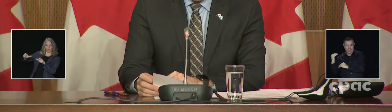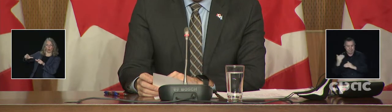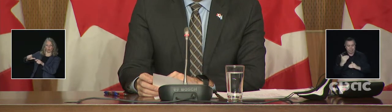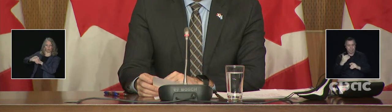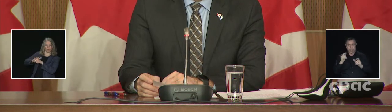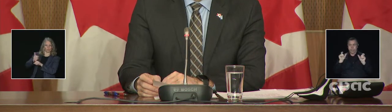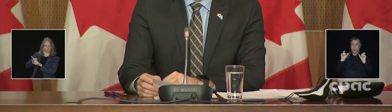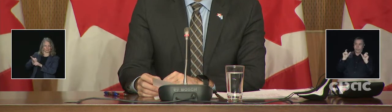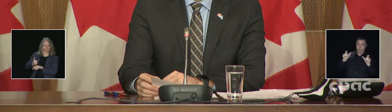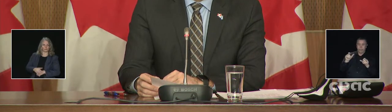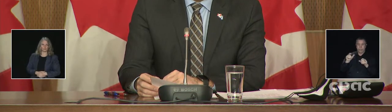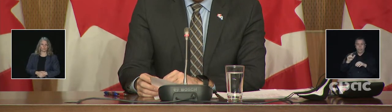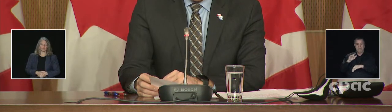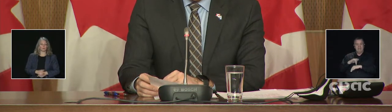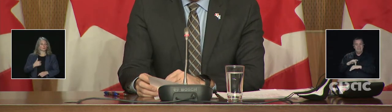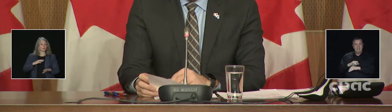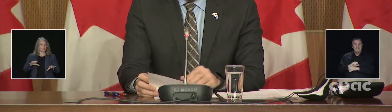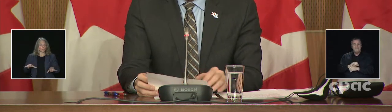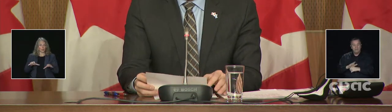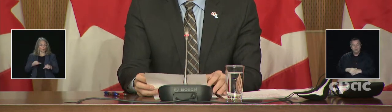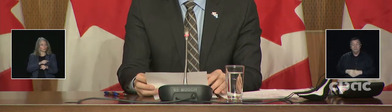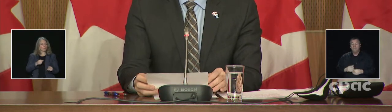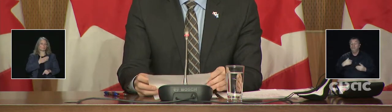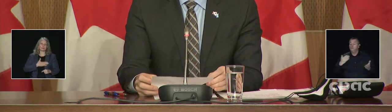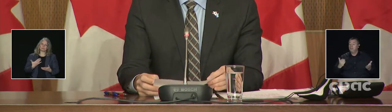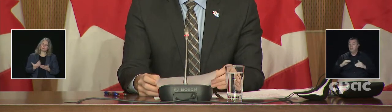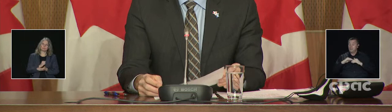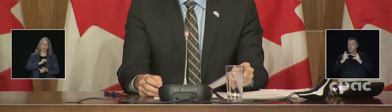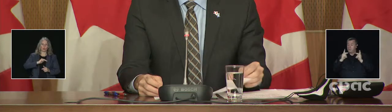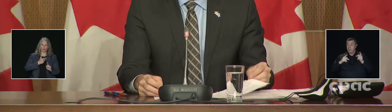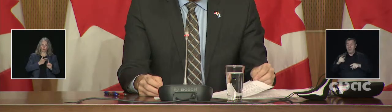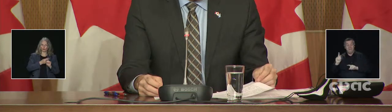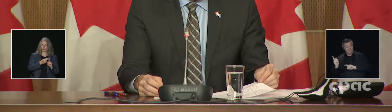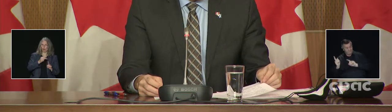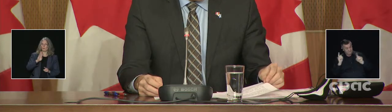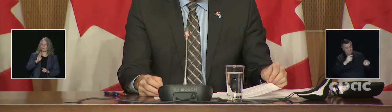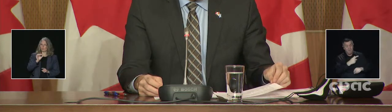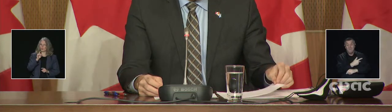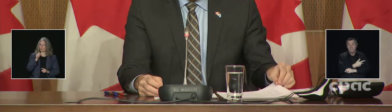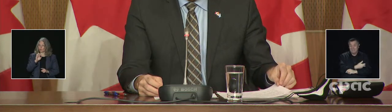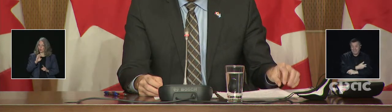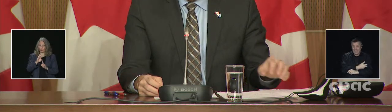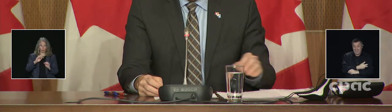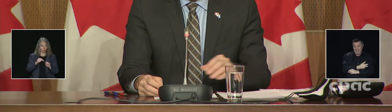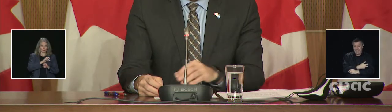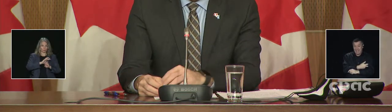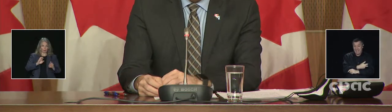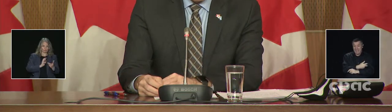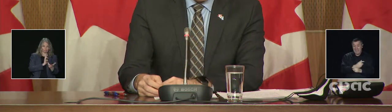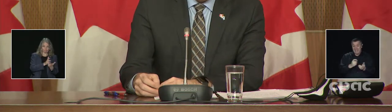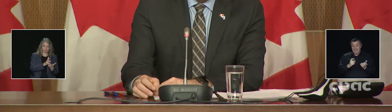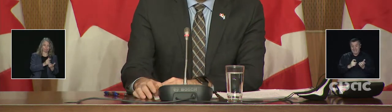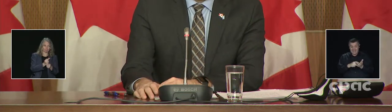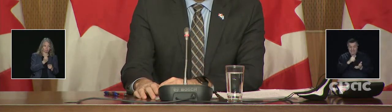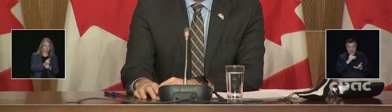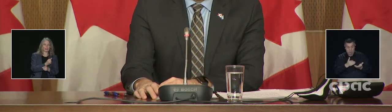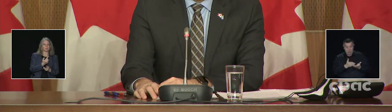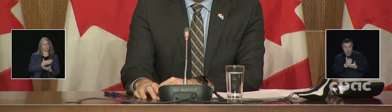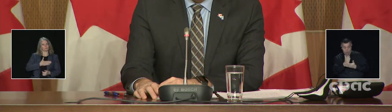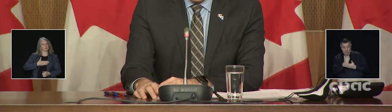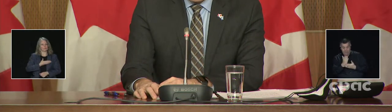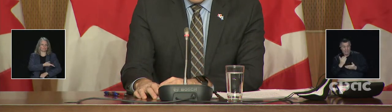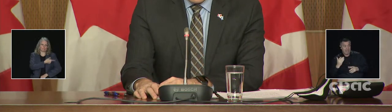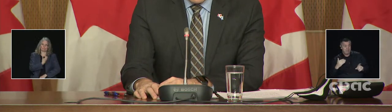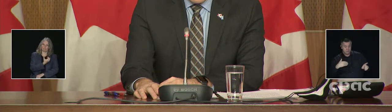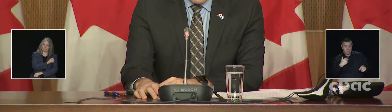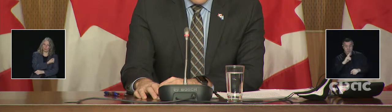virus. I encourage all Canadians to get a booster shot as soon as it is possible. In our meeting